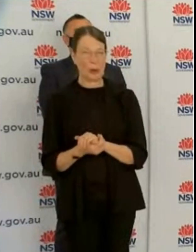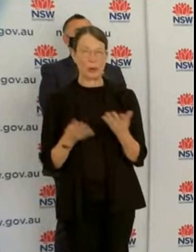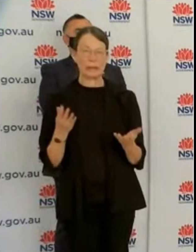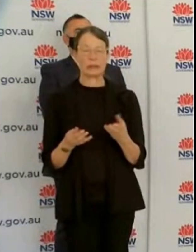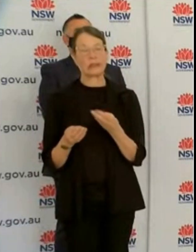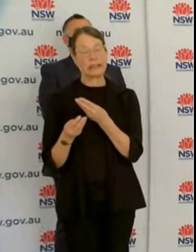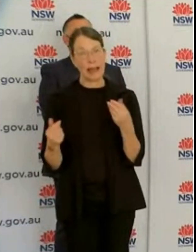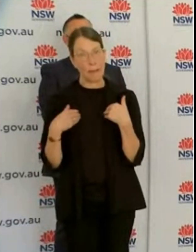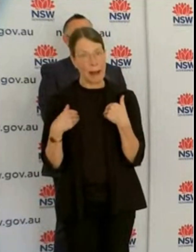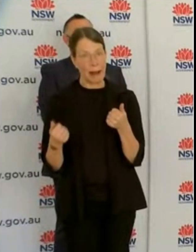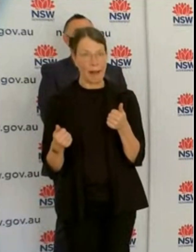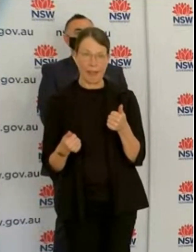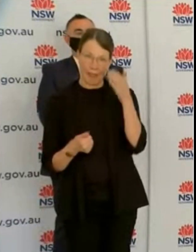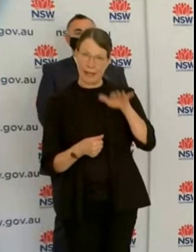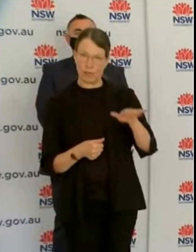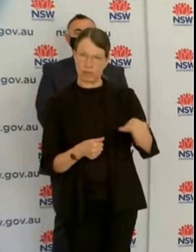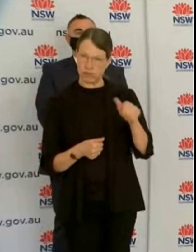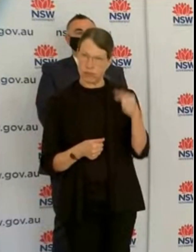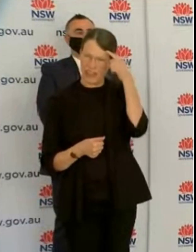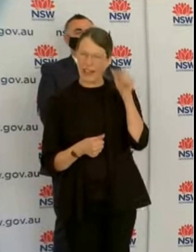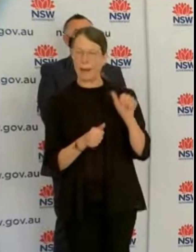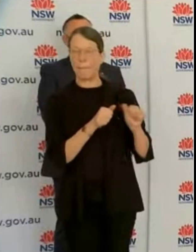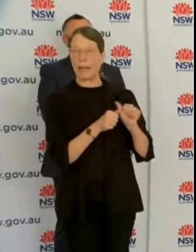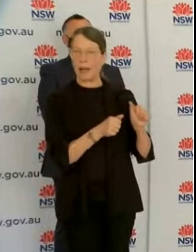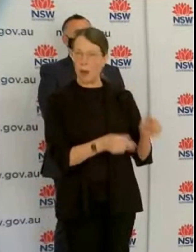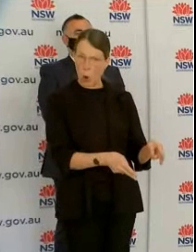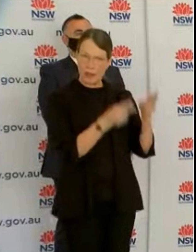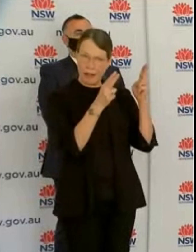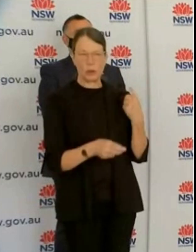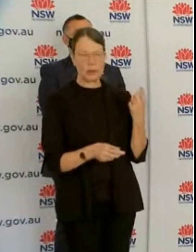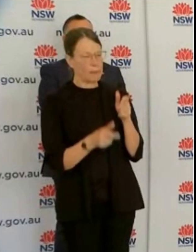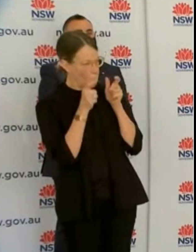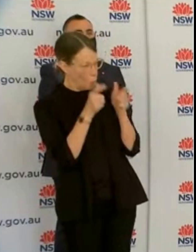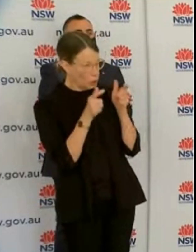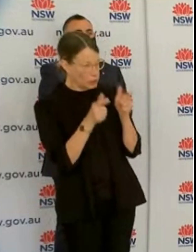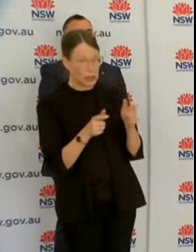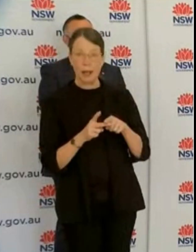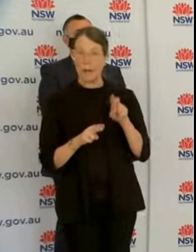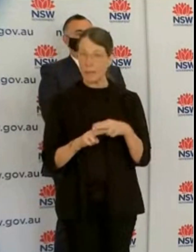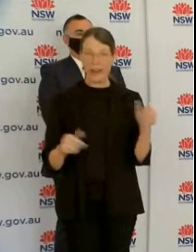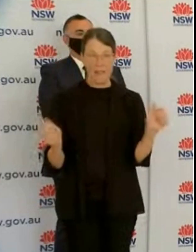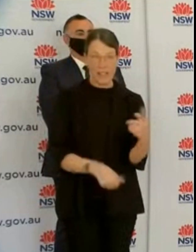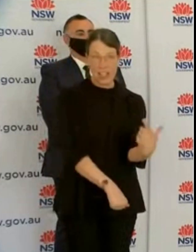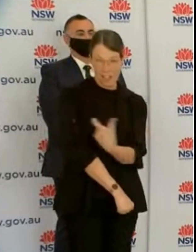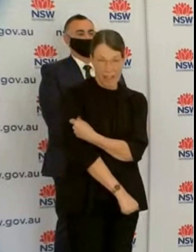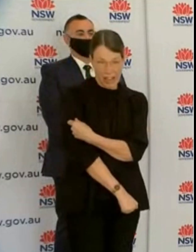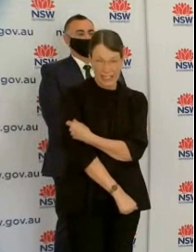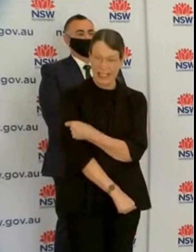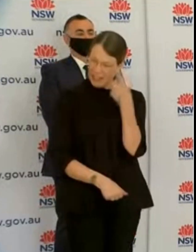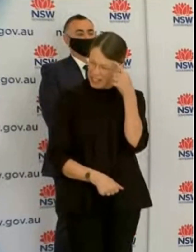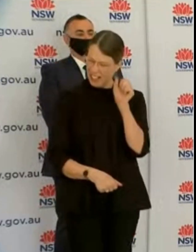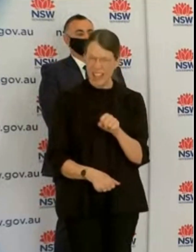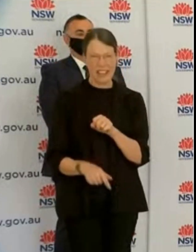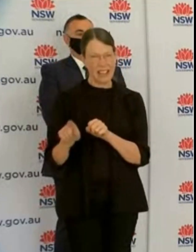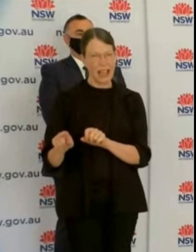vaccine which is has high efficacy, and they can be monitored whilst they're at home, there's opportunities for us to move to